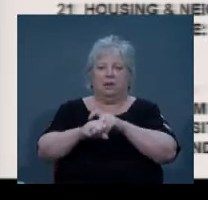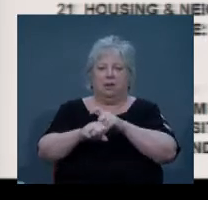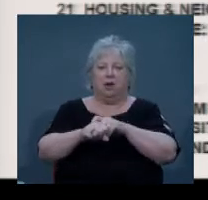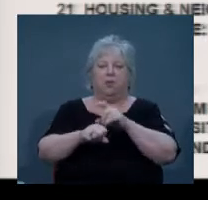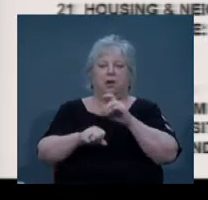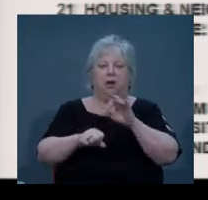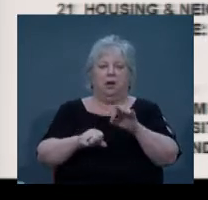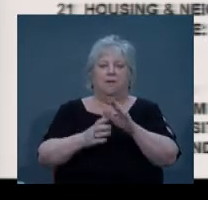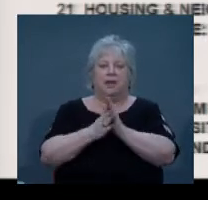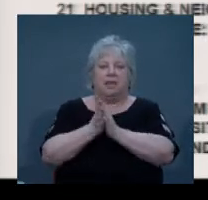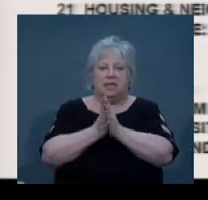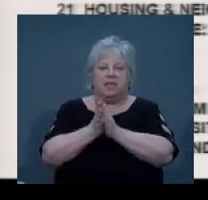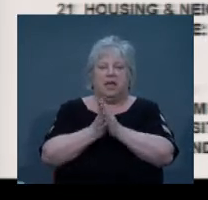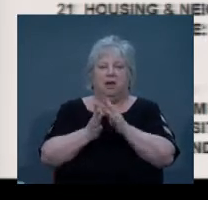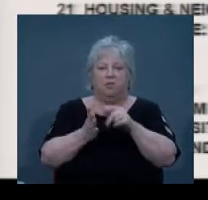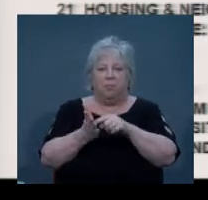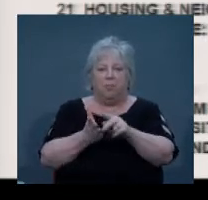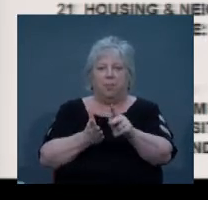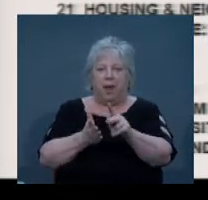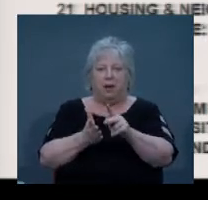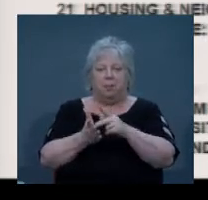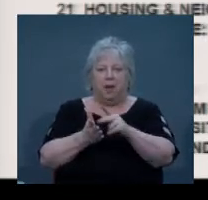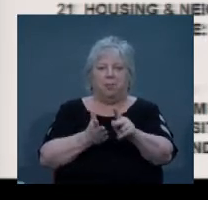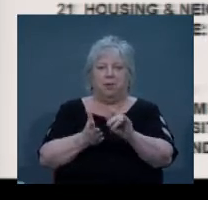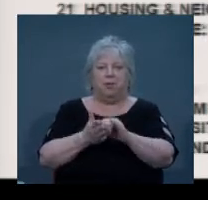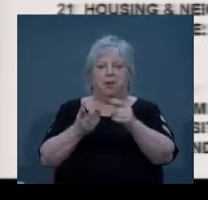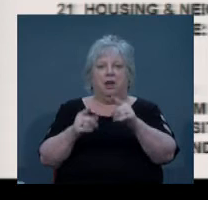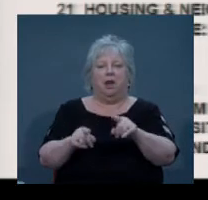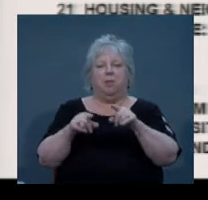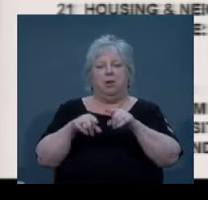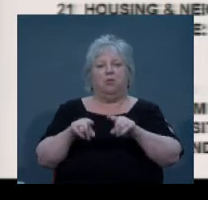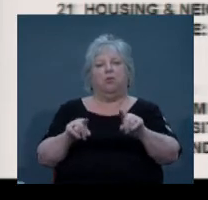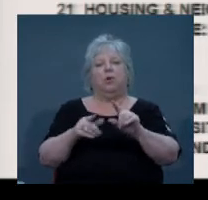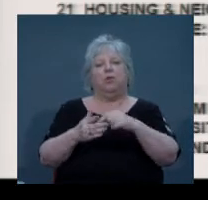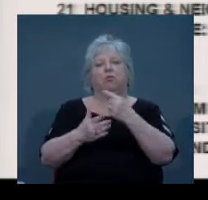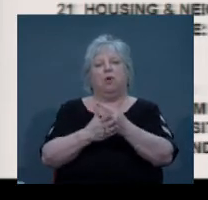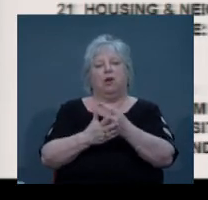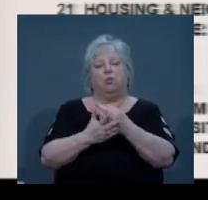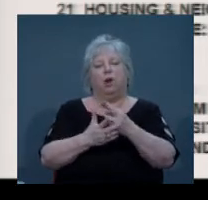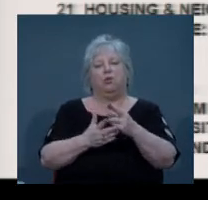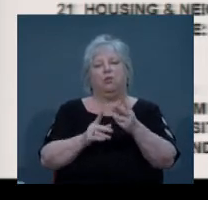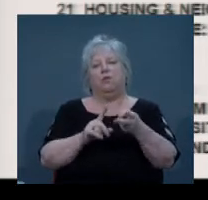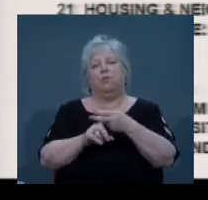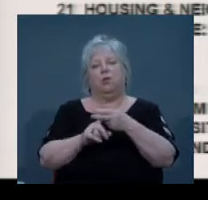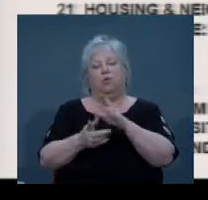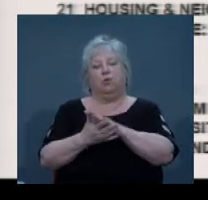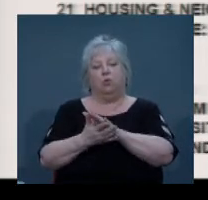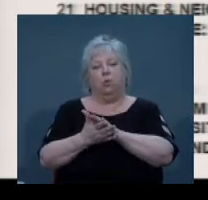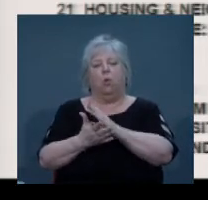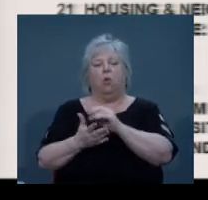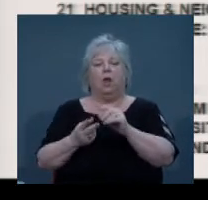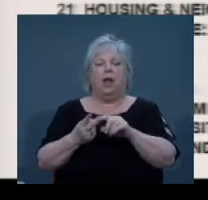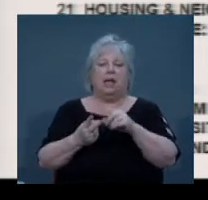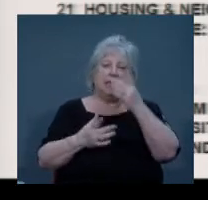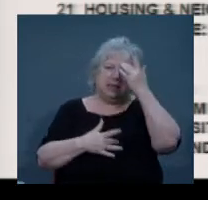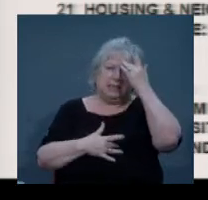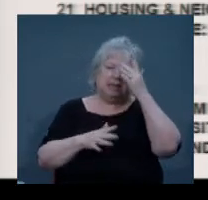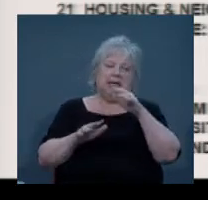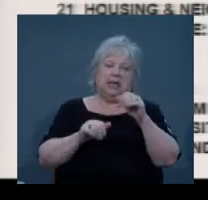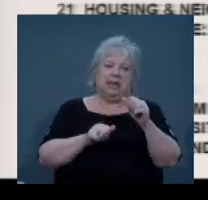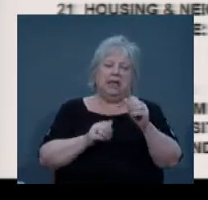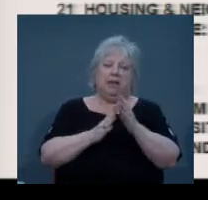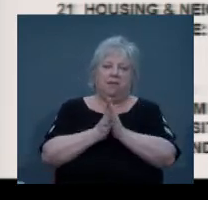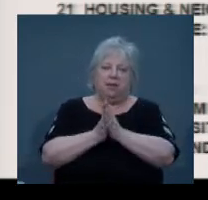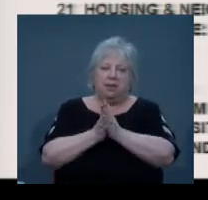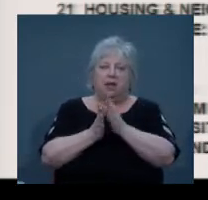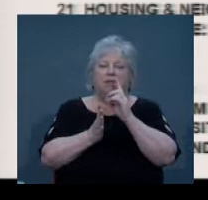of incentive payments that happen at the graduation of recruit school, and also the sick leave incentives for